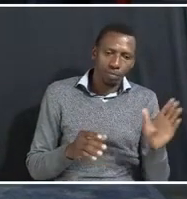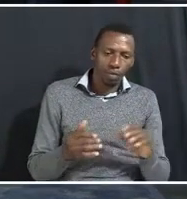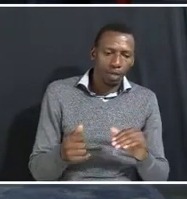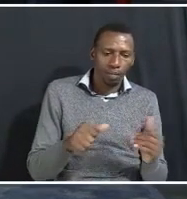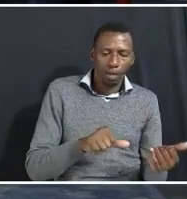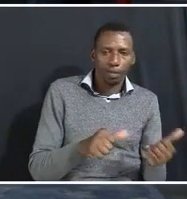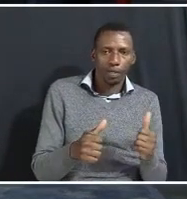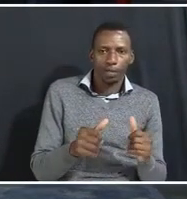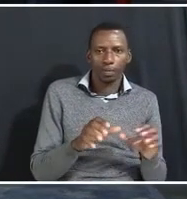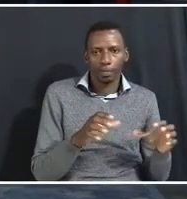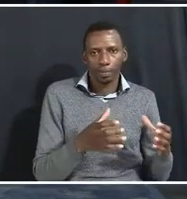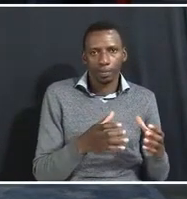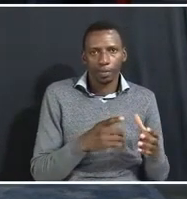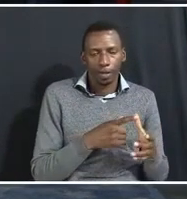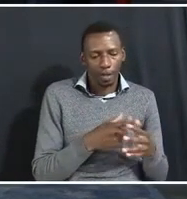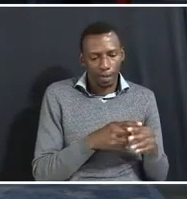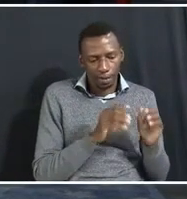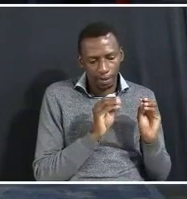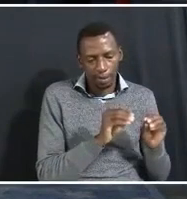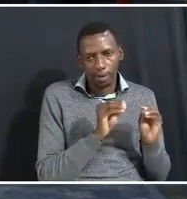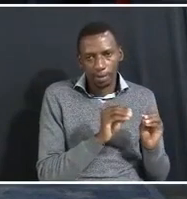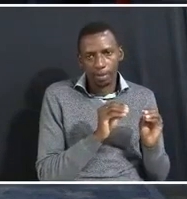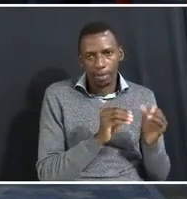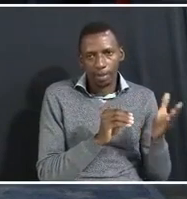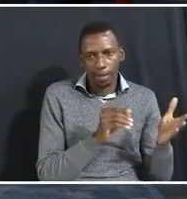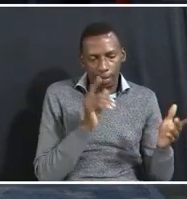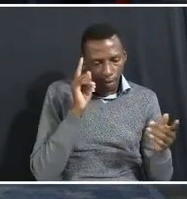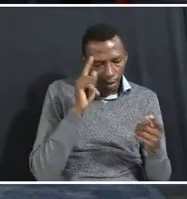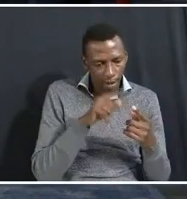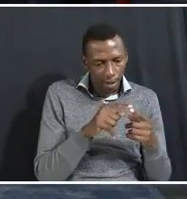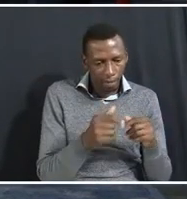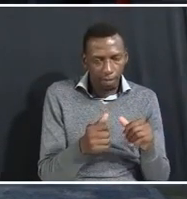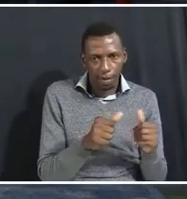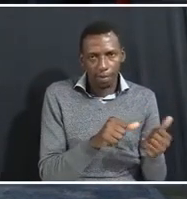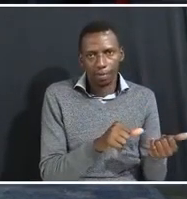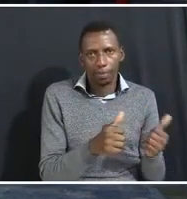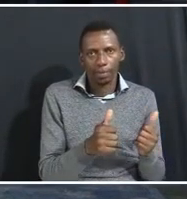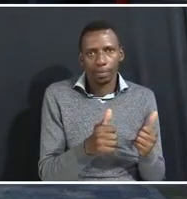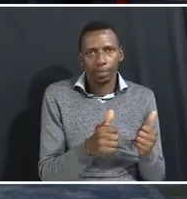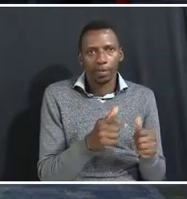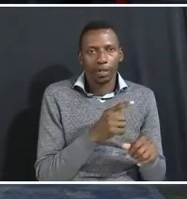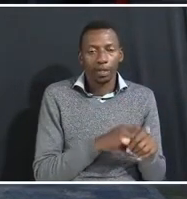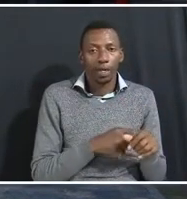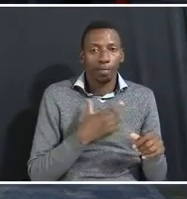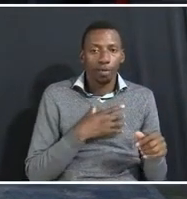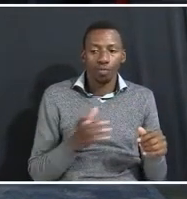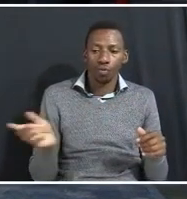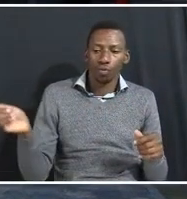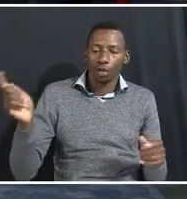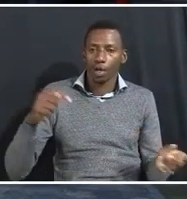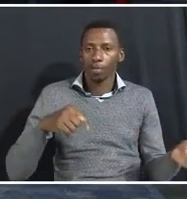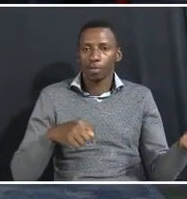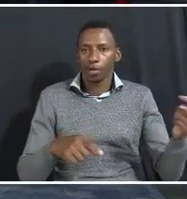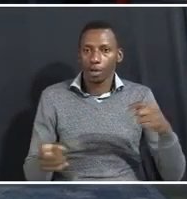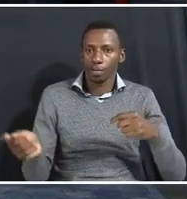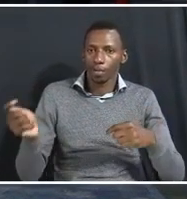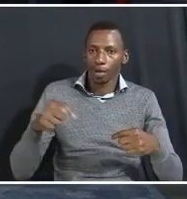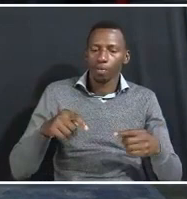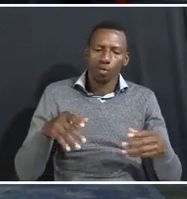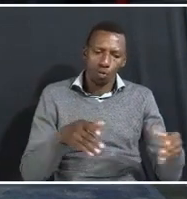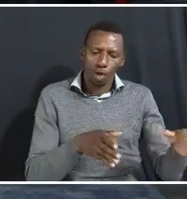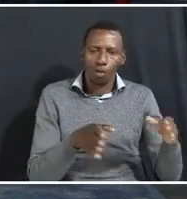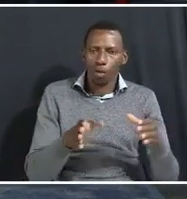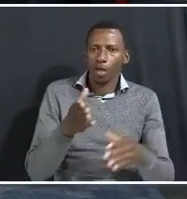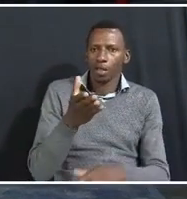class so that they can be nurtured towards baptism. So actually, as people come, there are